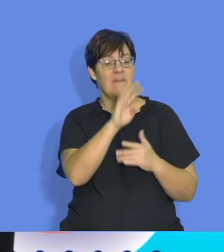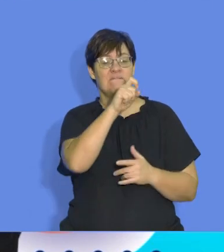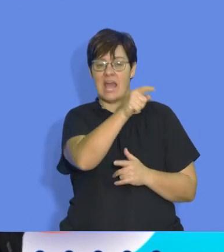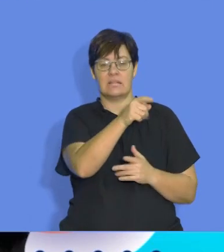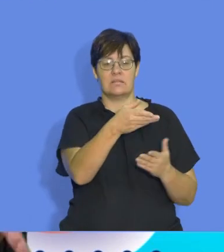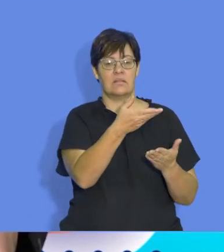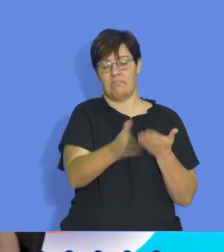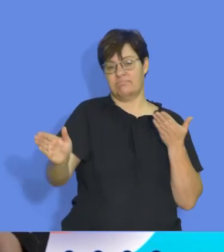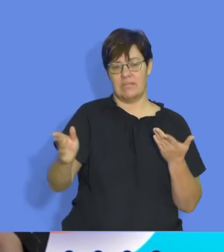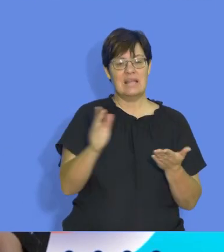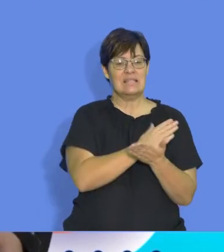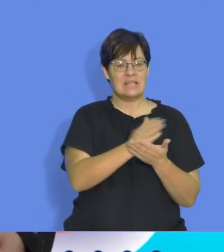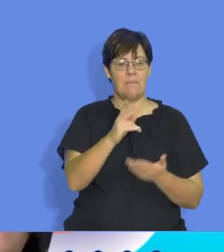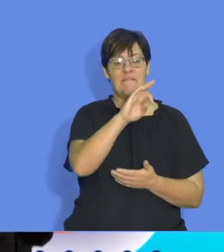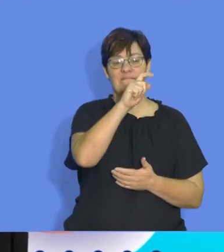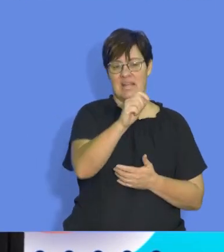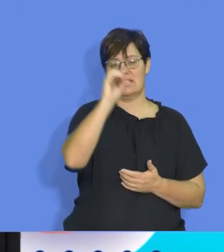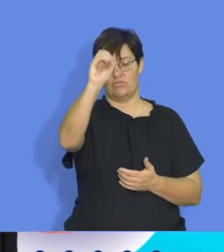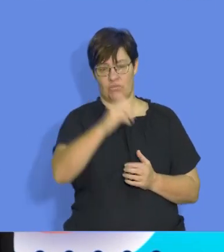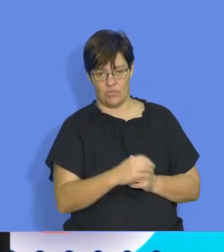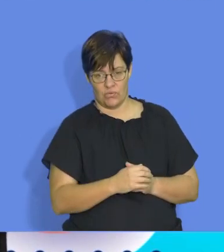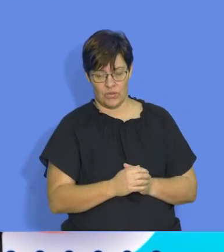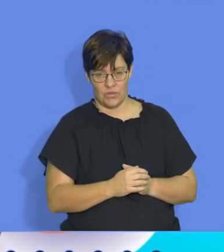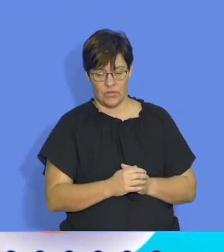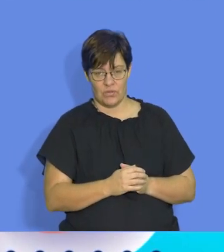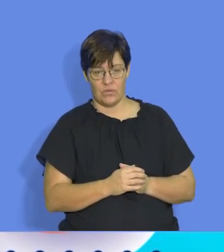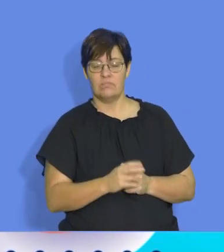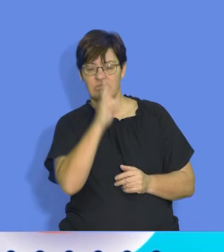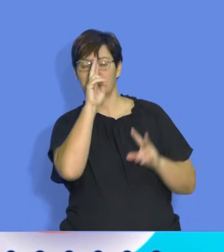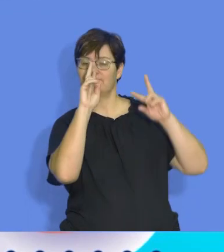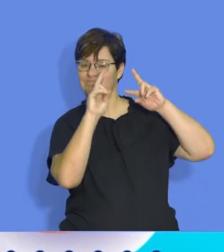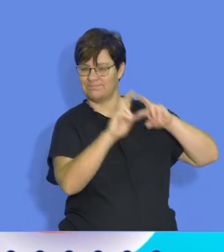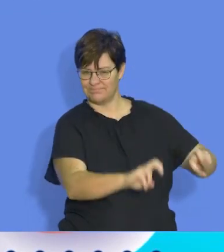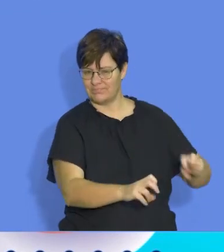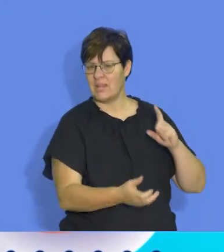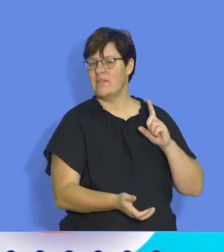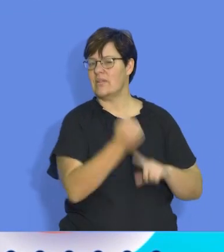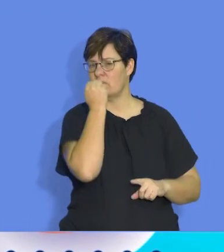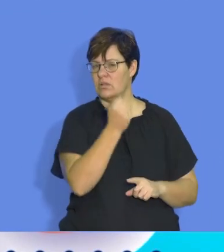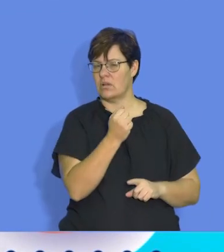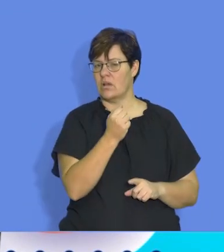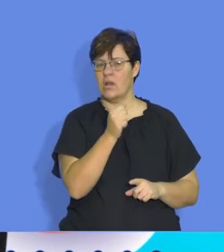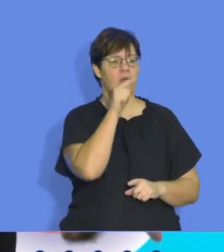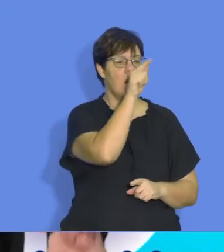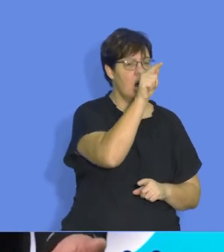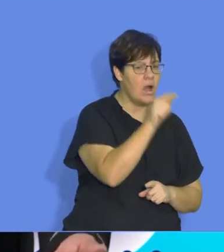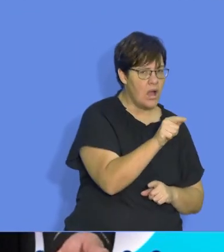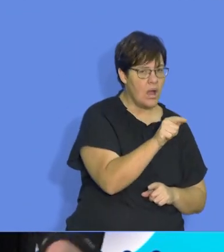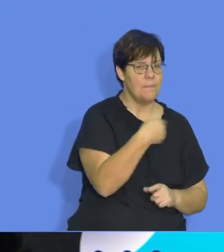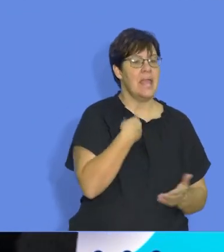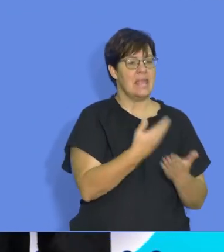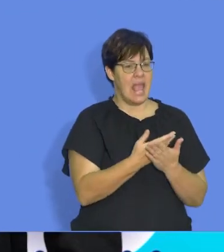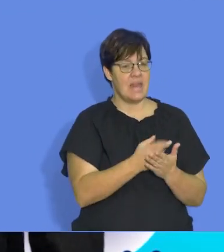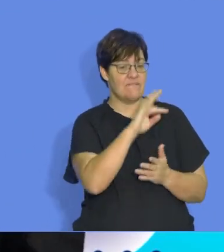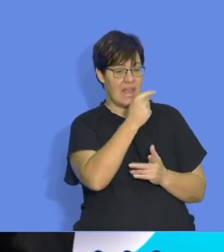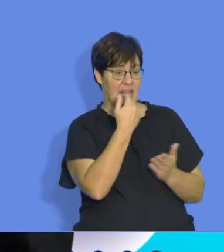And again, here's some homework for you. Go and do some research to find out which expenses you can claim VAT on,